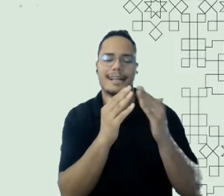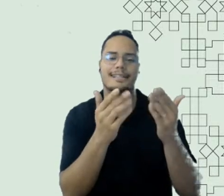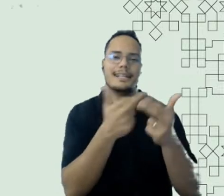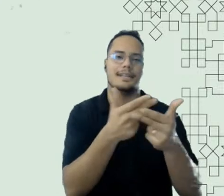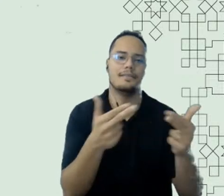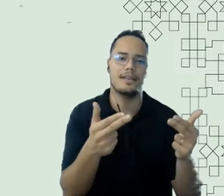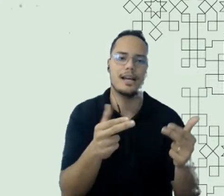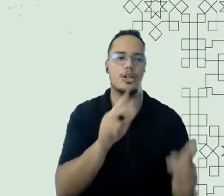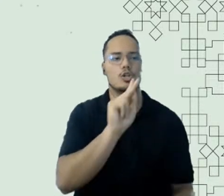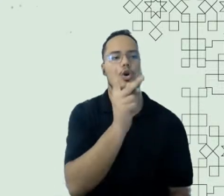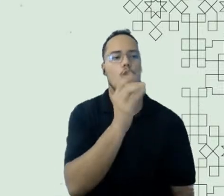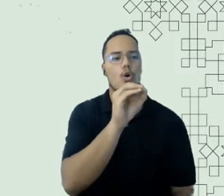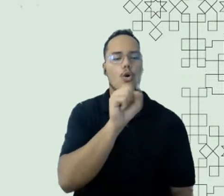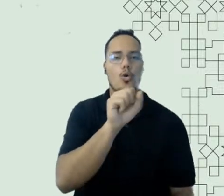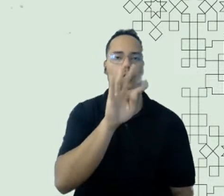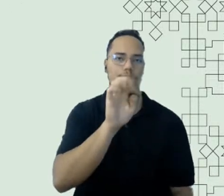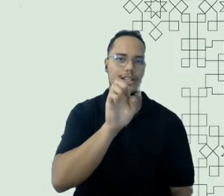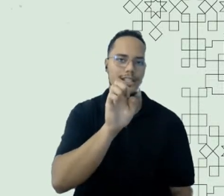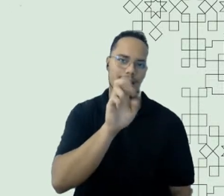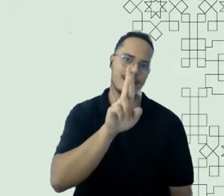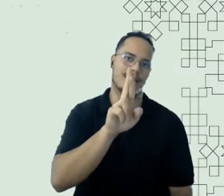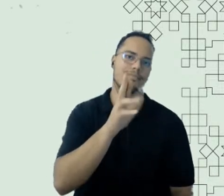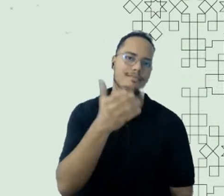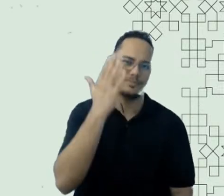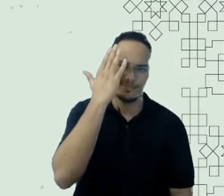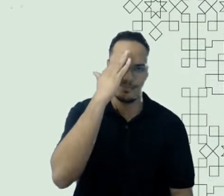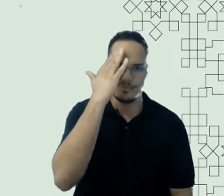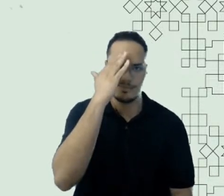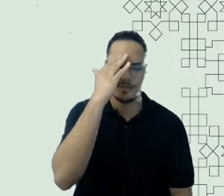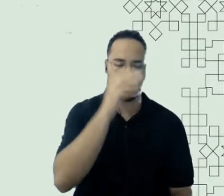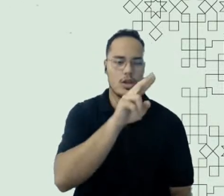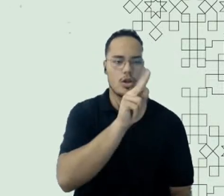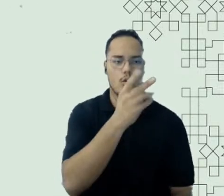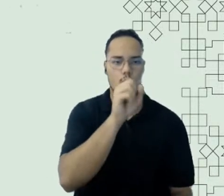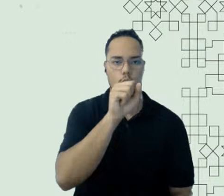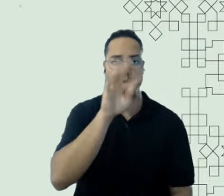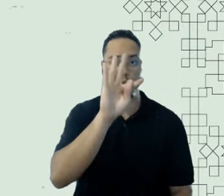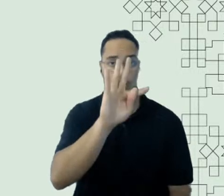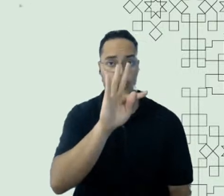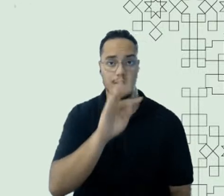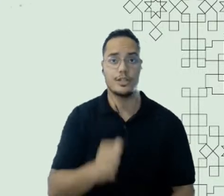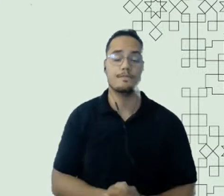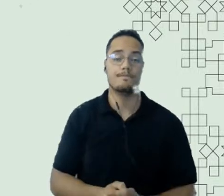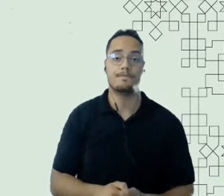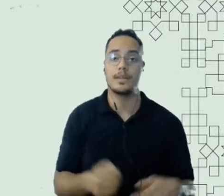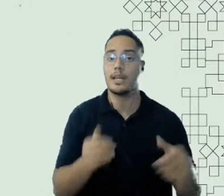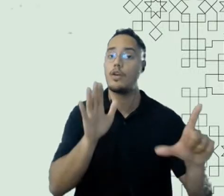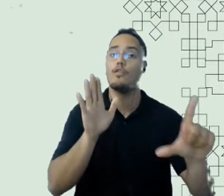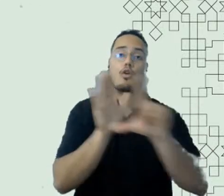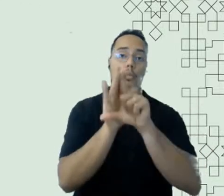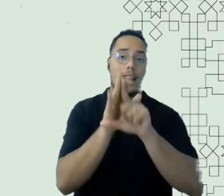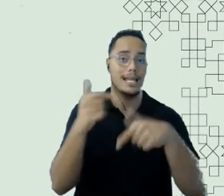has replaced the provisions of the e-commerce directive, just that you